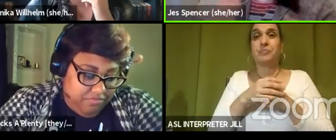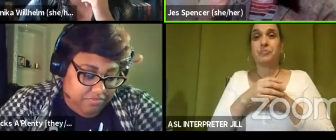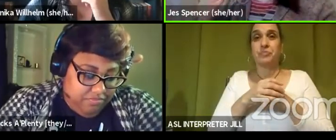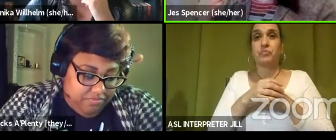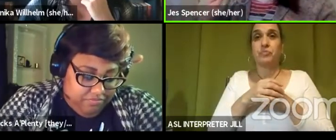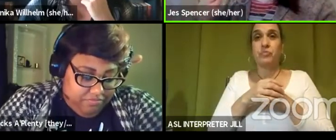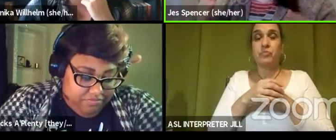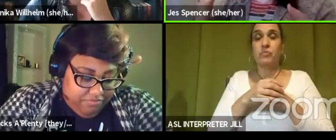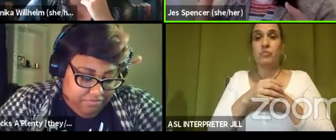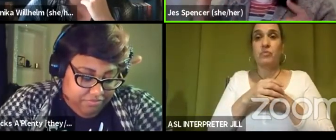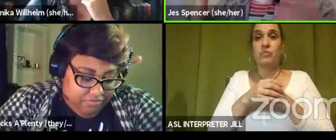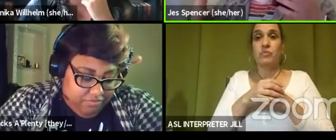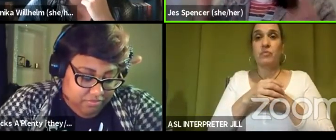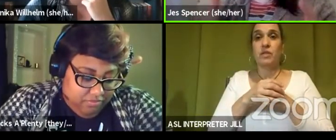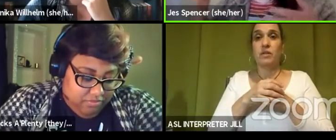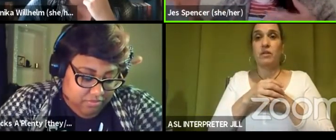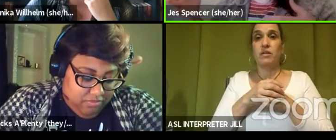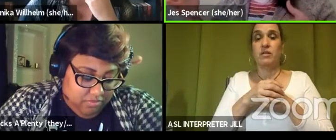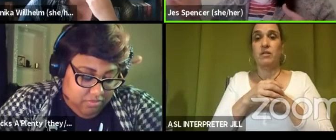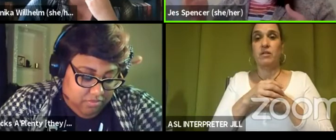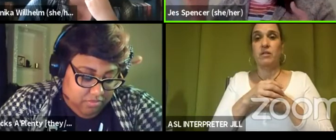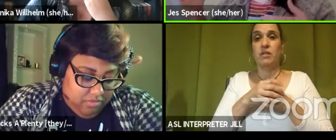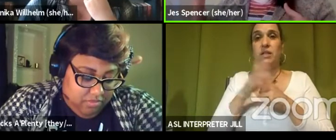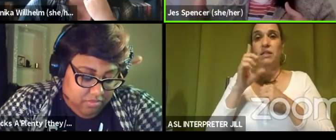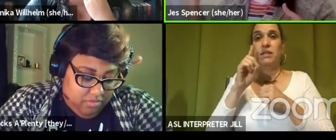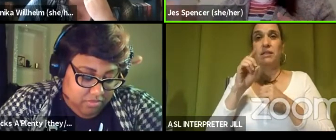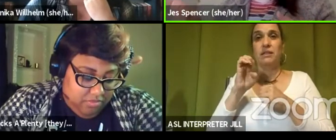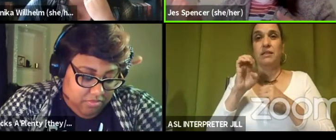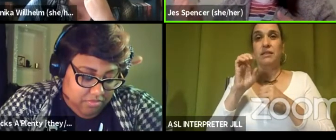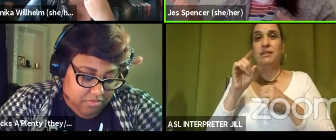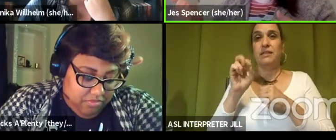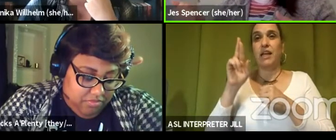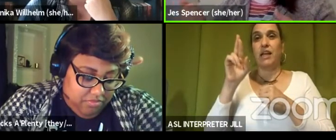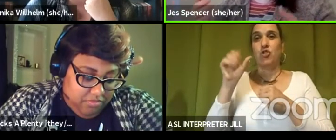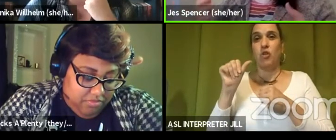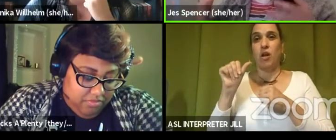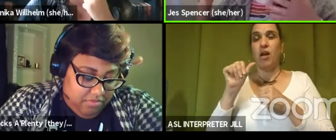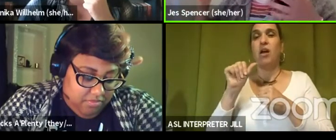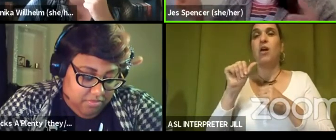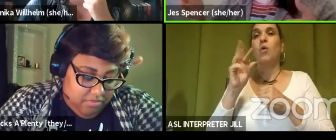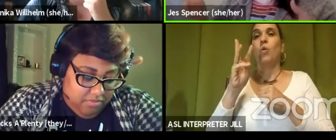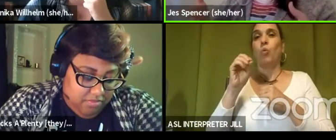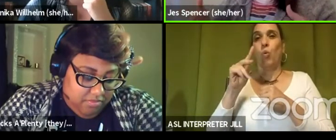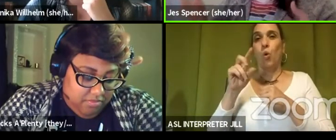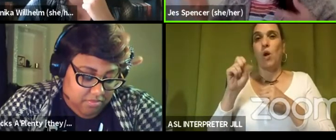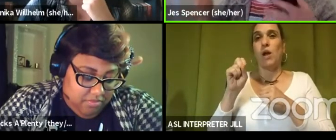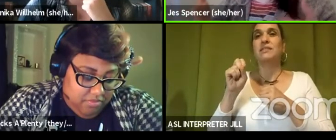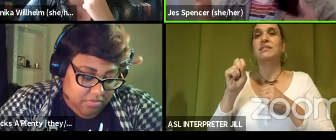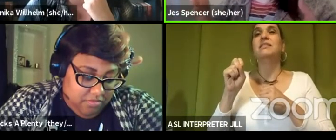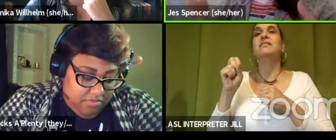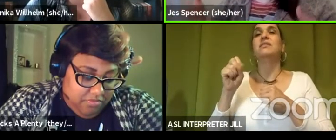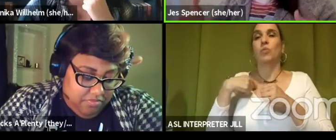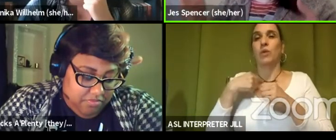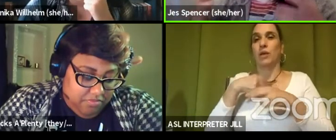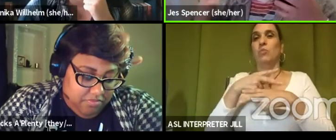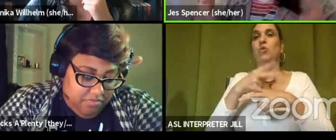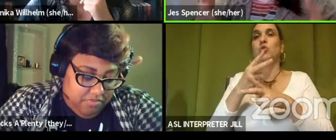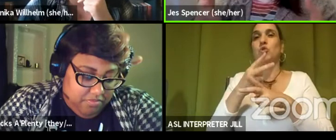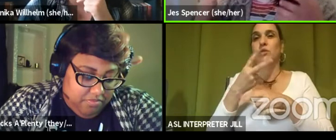this, that Deidre Woods and I co-produced over at Village Theater, will be hosting a